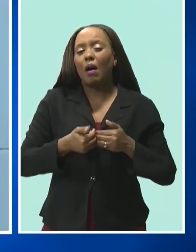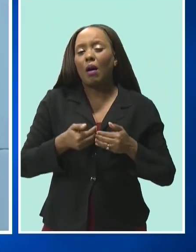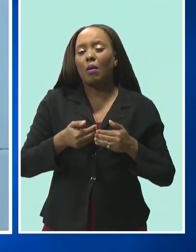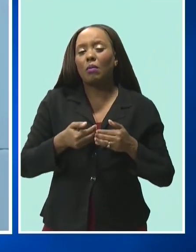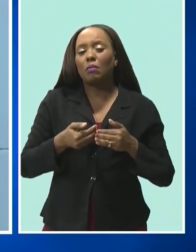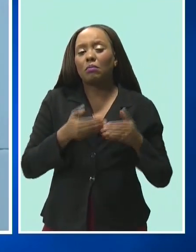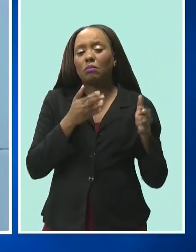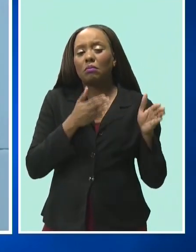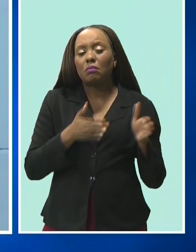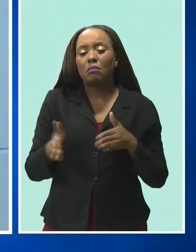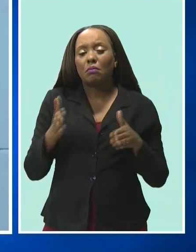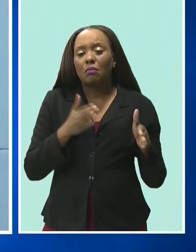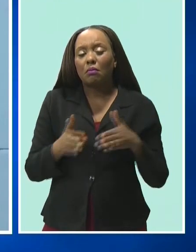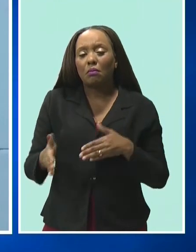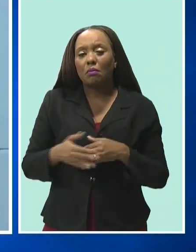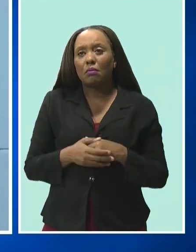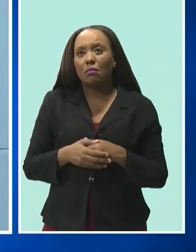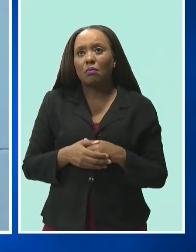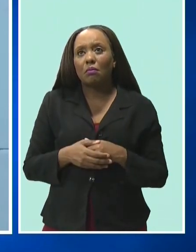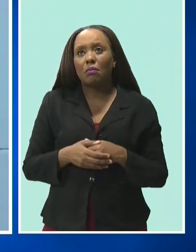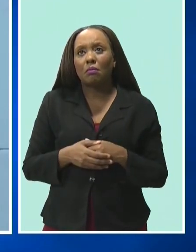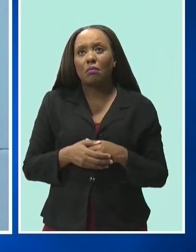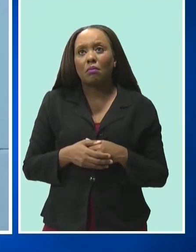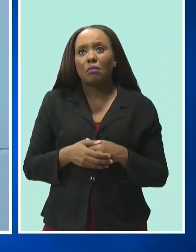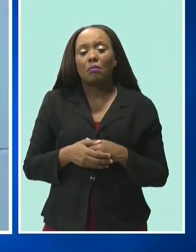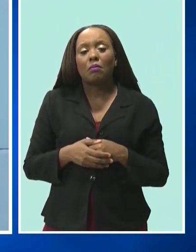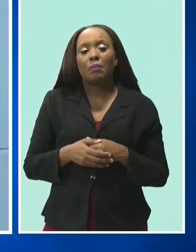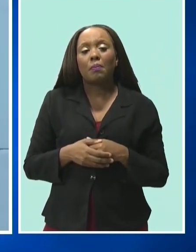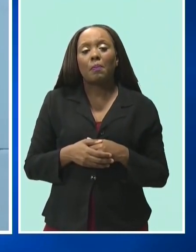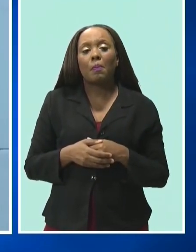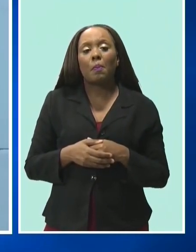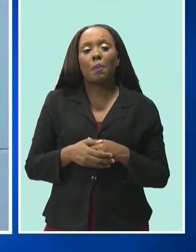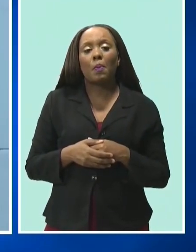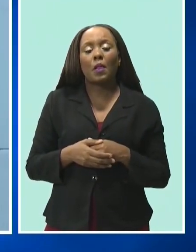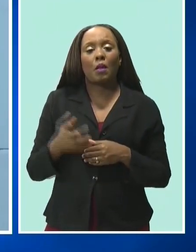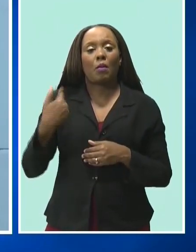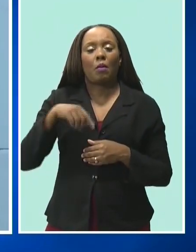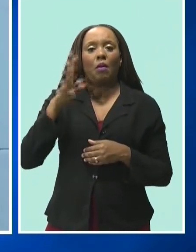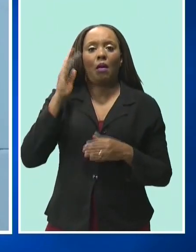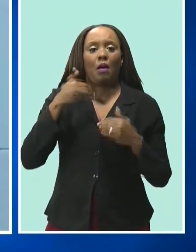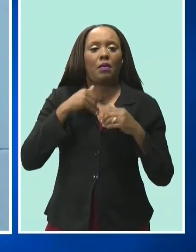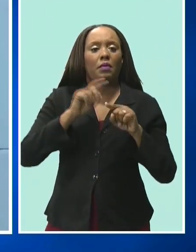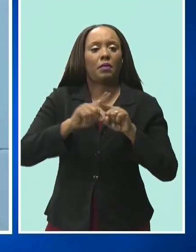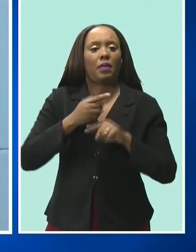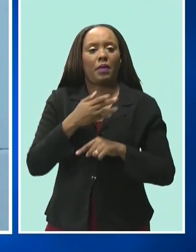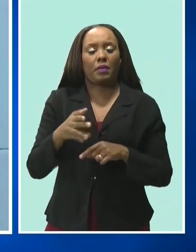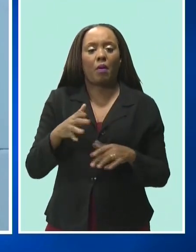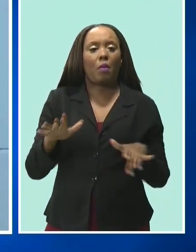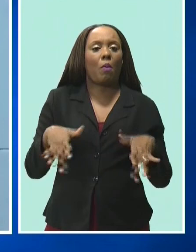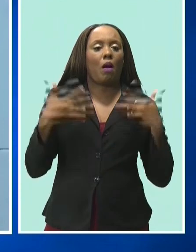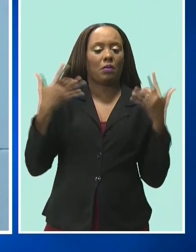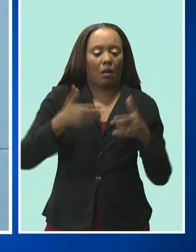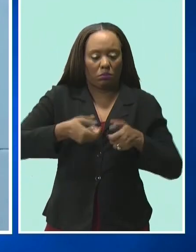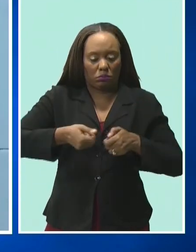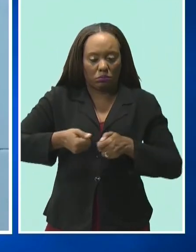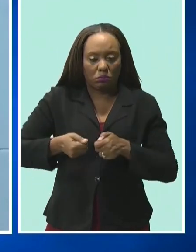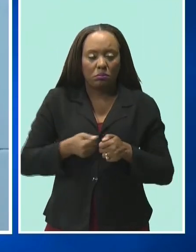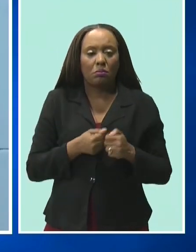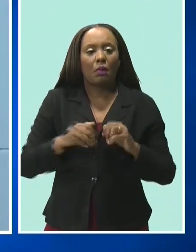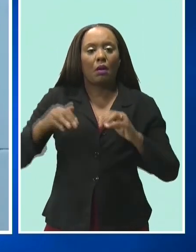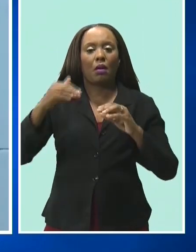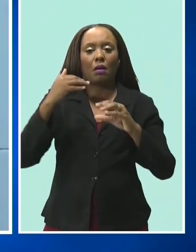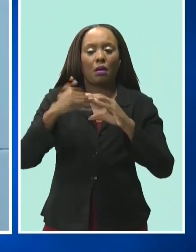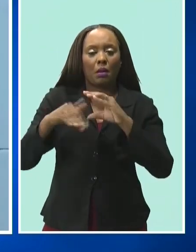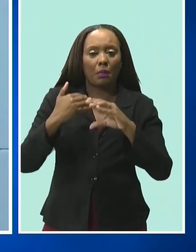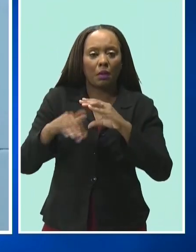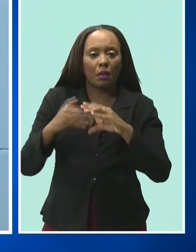several injects via emails, maybe via text messages, WhatsApp, and maybe a